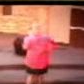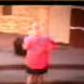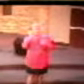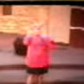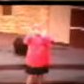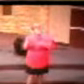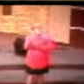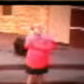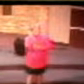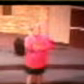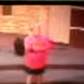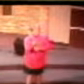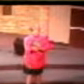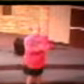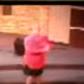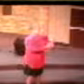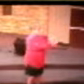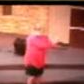So that's what the church did.